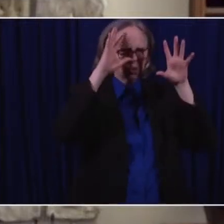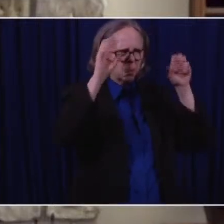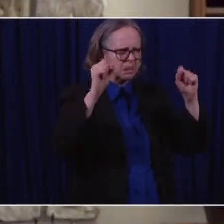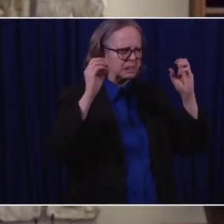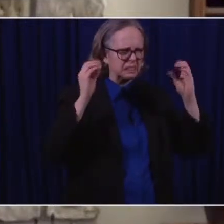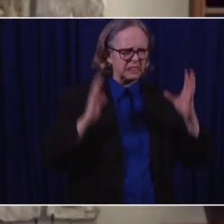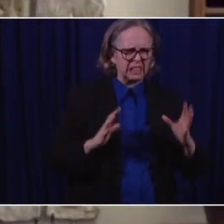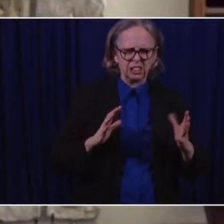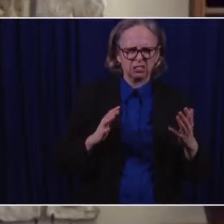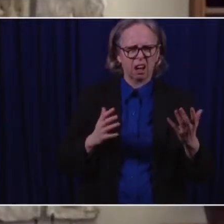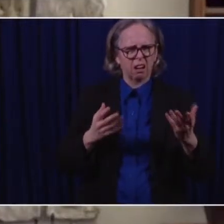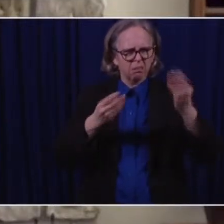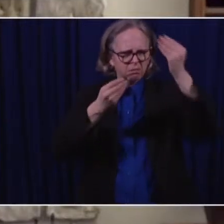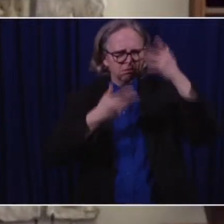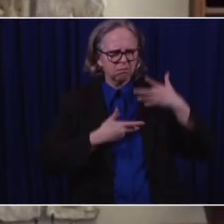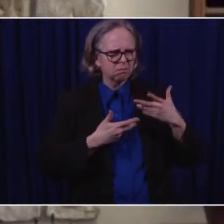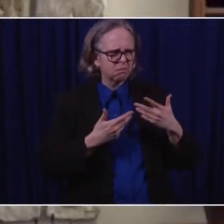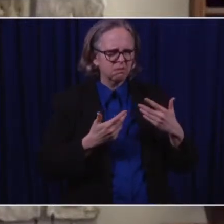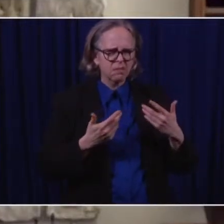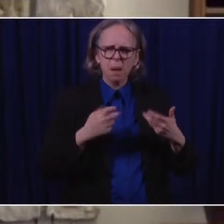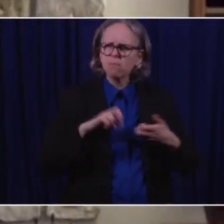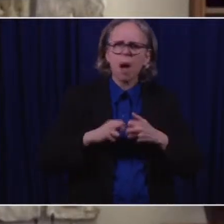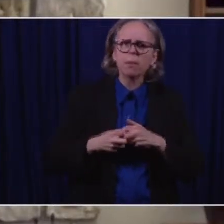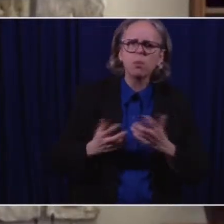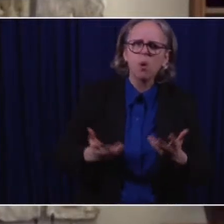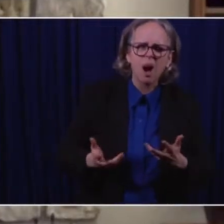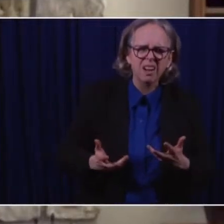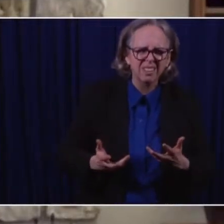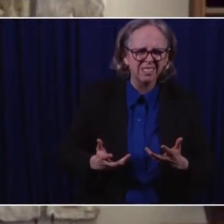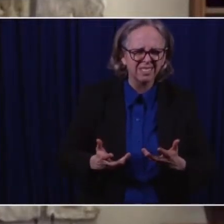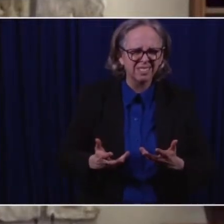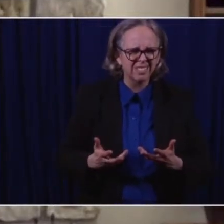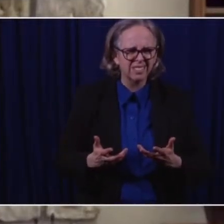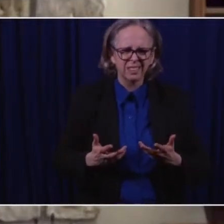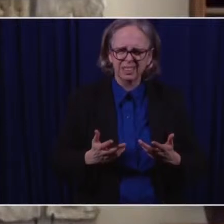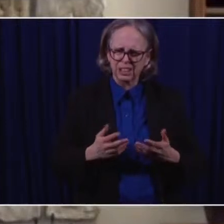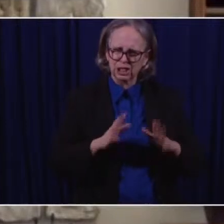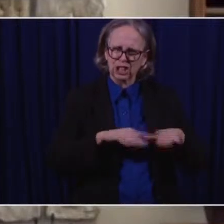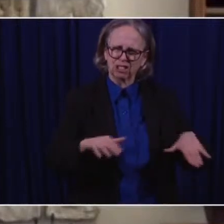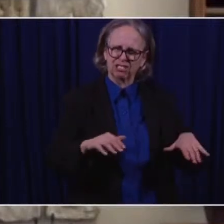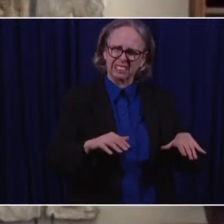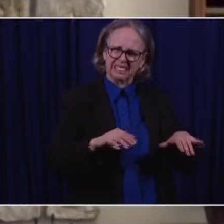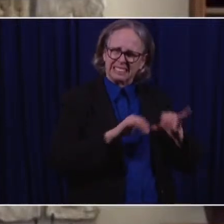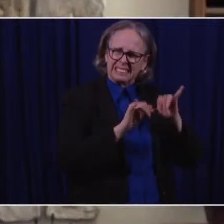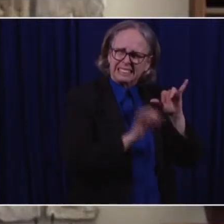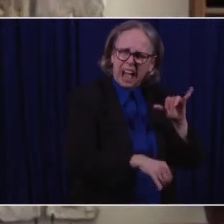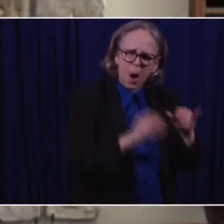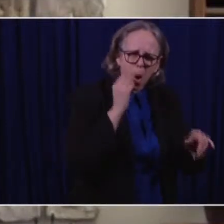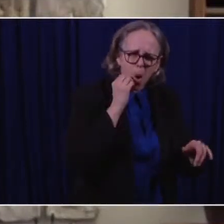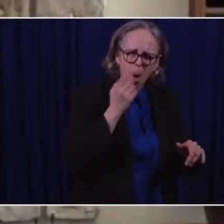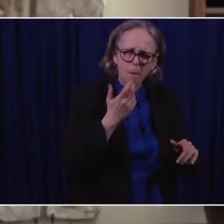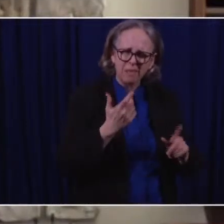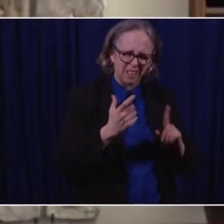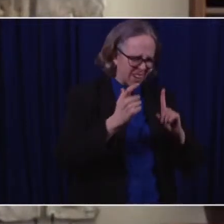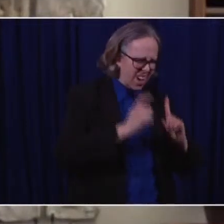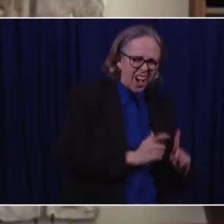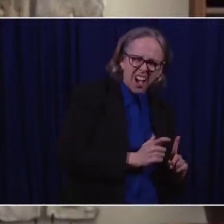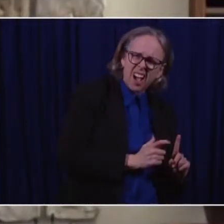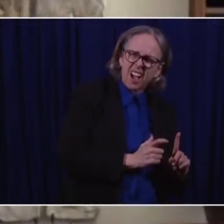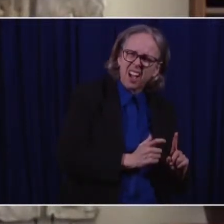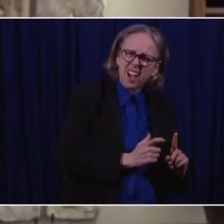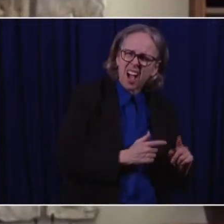because guess what's happening when kids are in a classroom and maybe they're closer than 6 feet, but they're further than 3